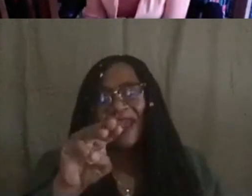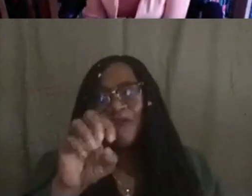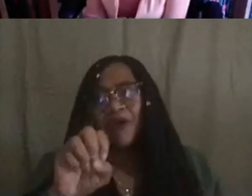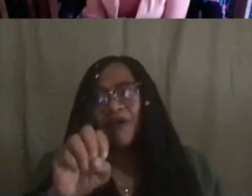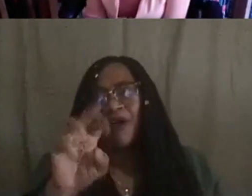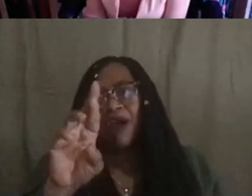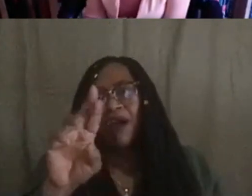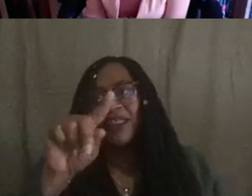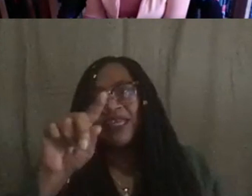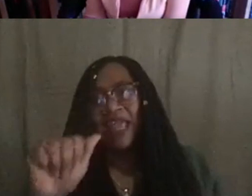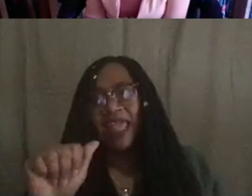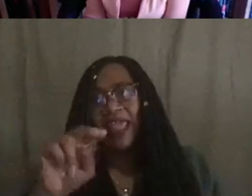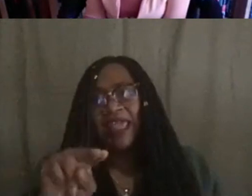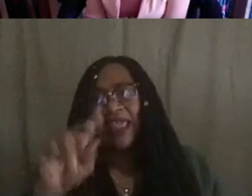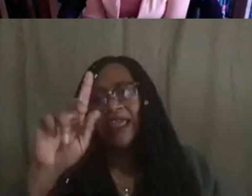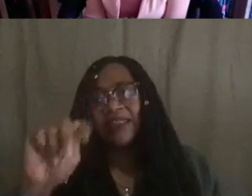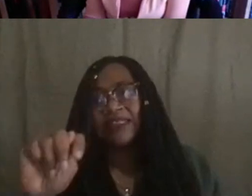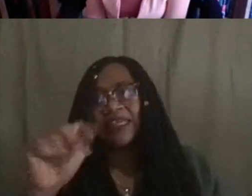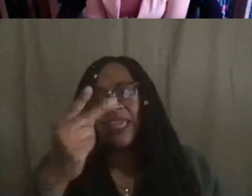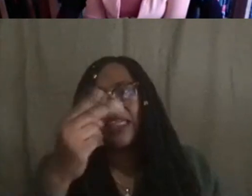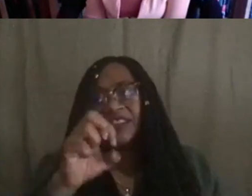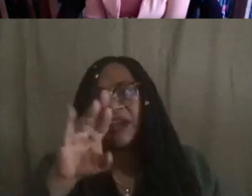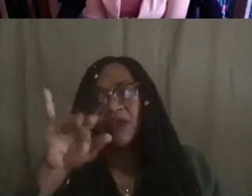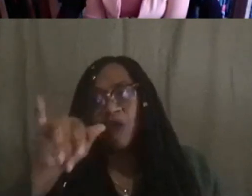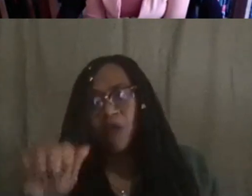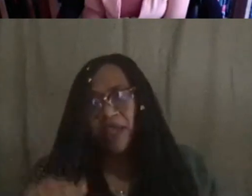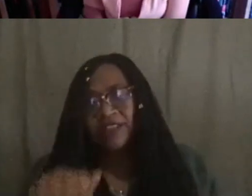Mobley, Teresa Rayford, and Kijo will be joining me as